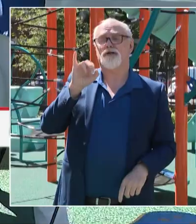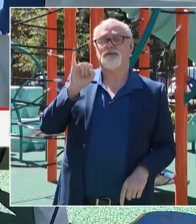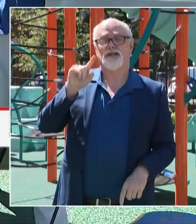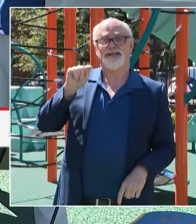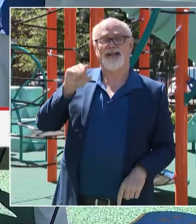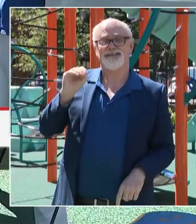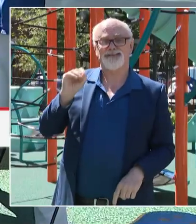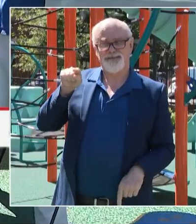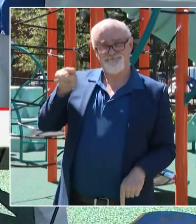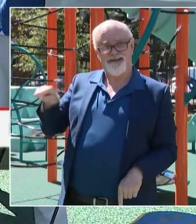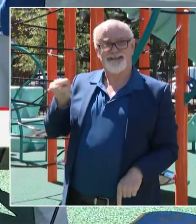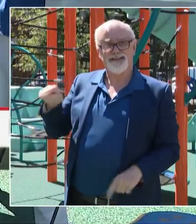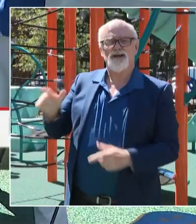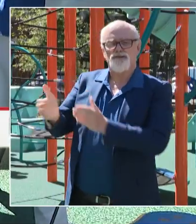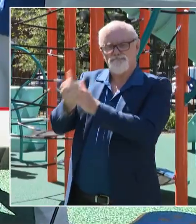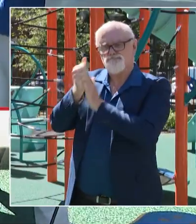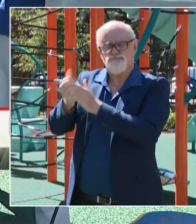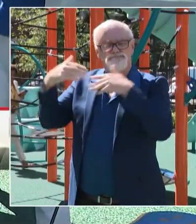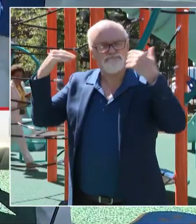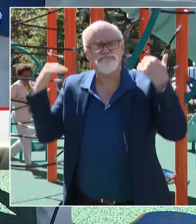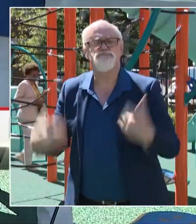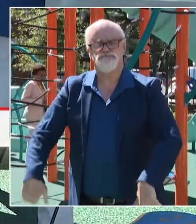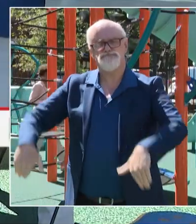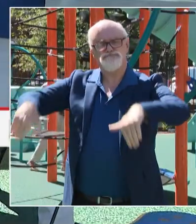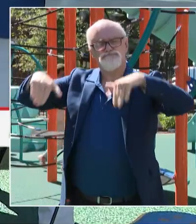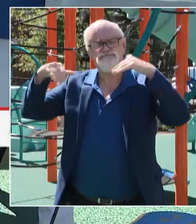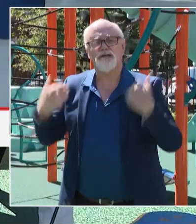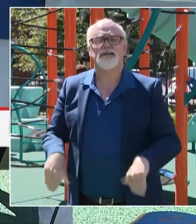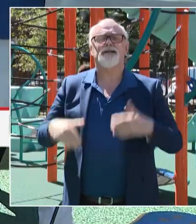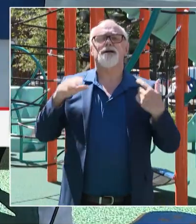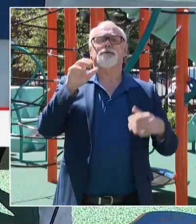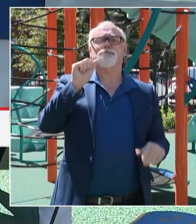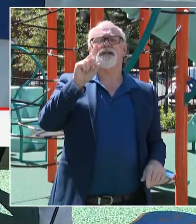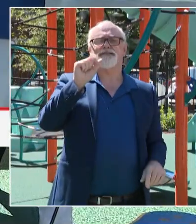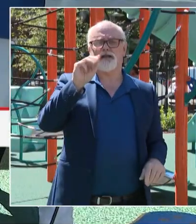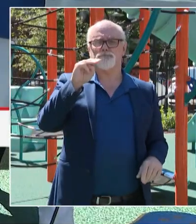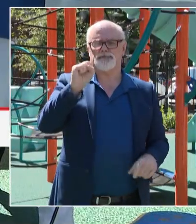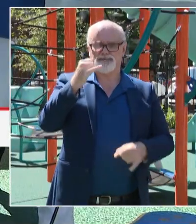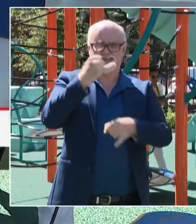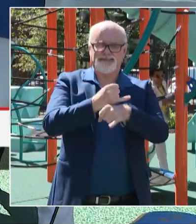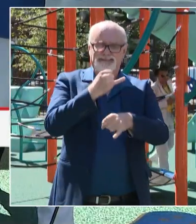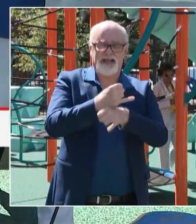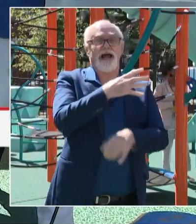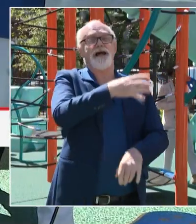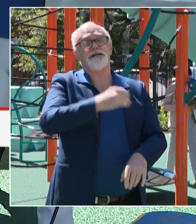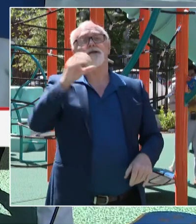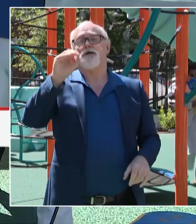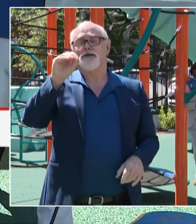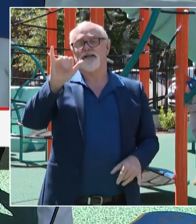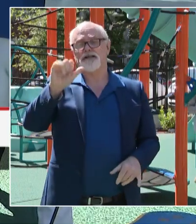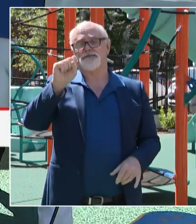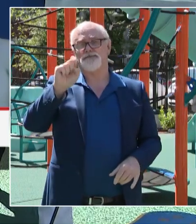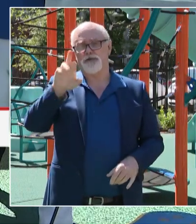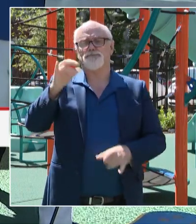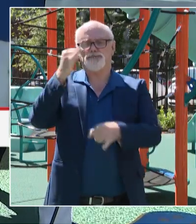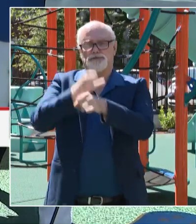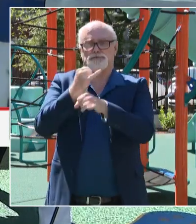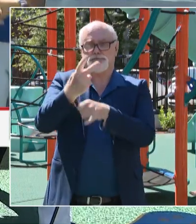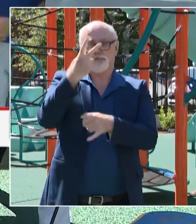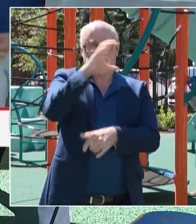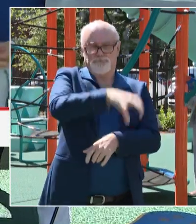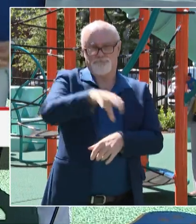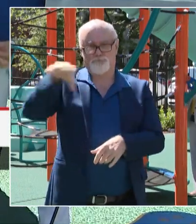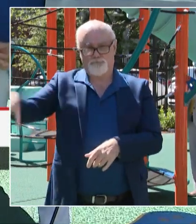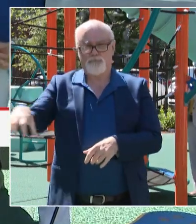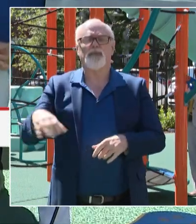leadership here at Adams and Oyster. Give her a big round of applause. I want to recognize